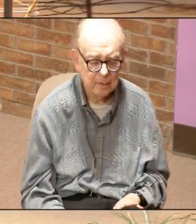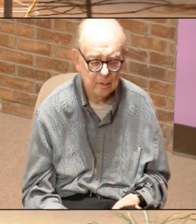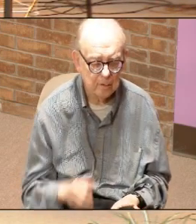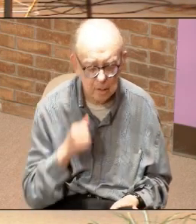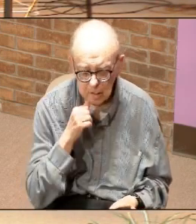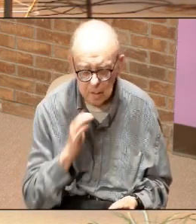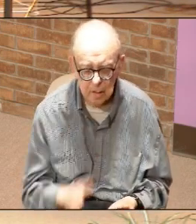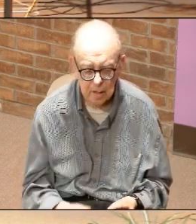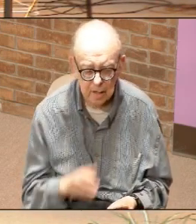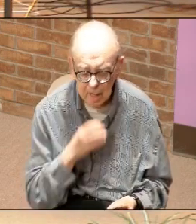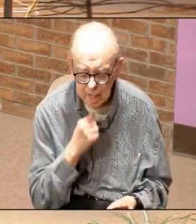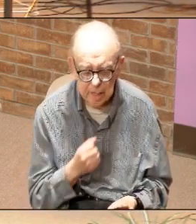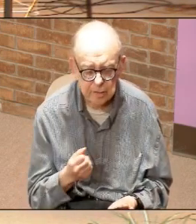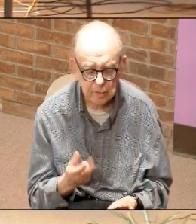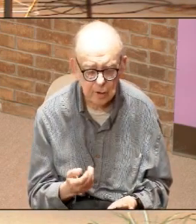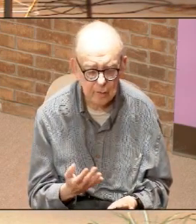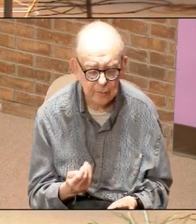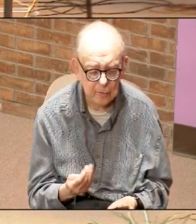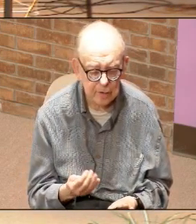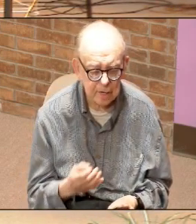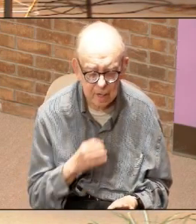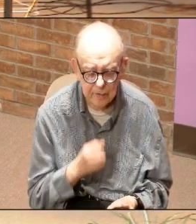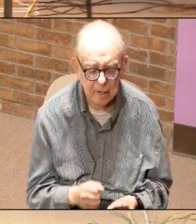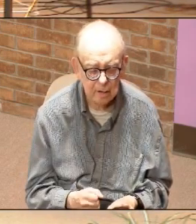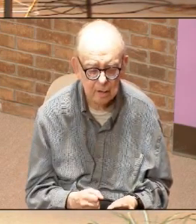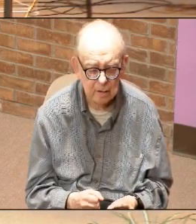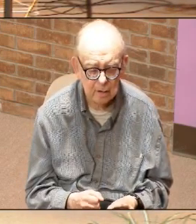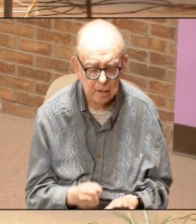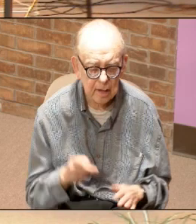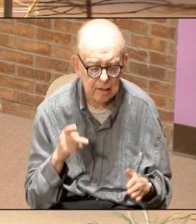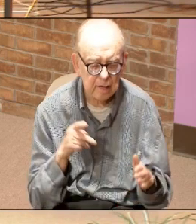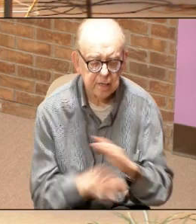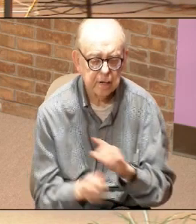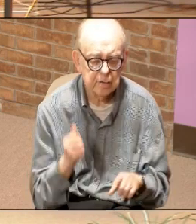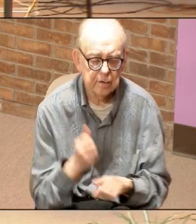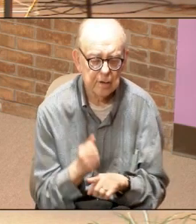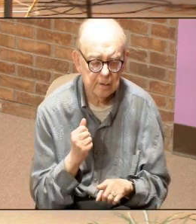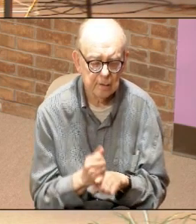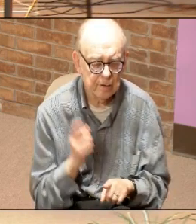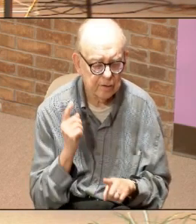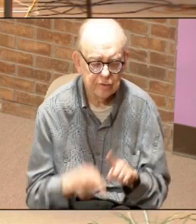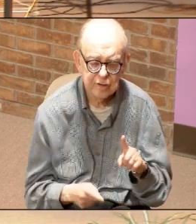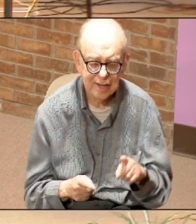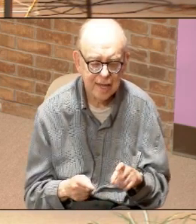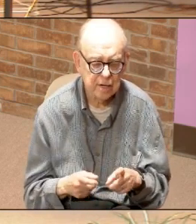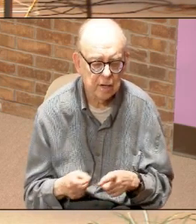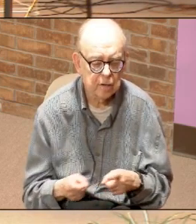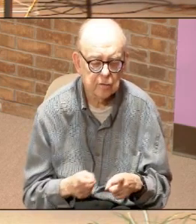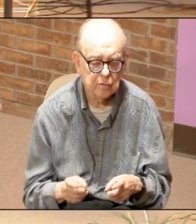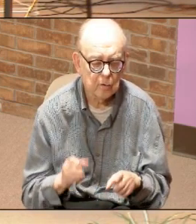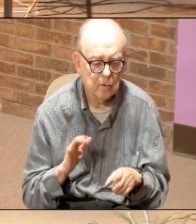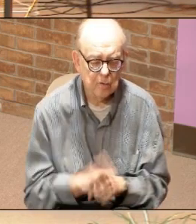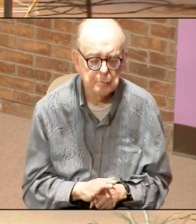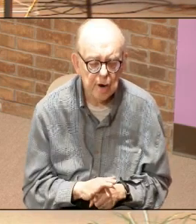This little girl, 12 to 14 years of age, committed suicide because she couldn't handle the pressure.